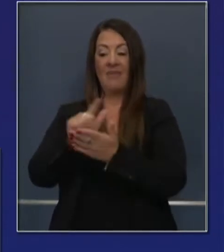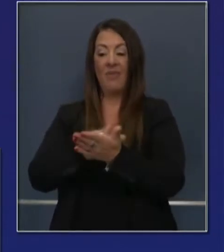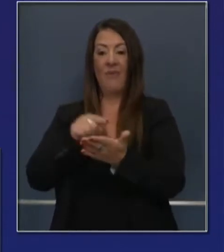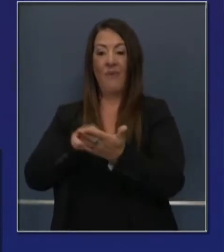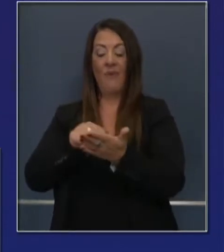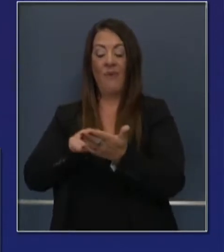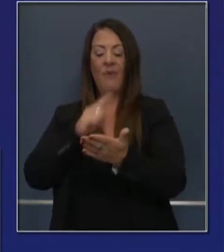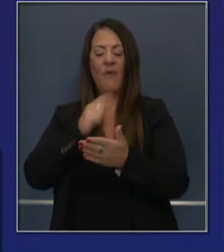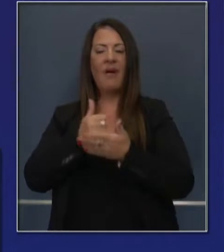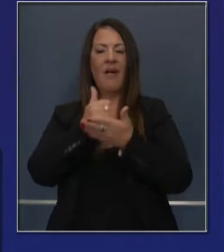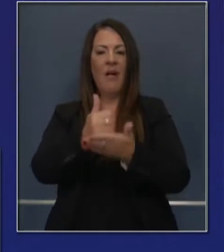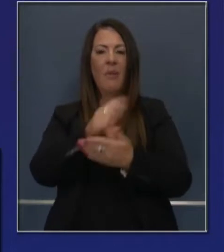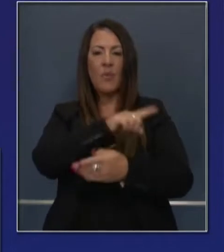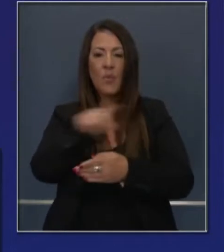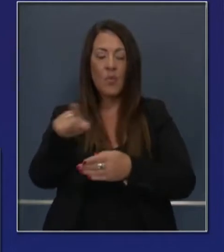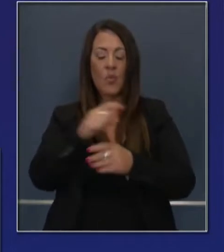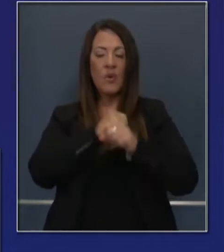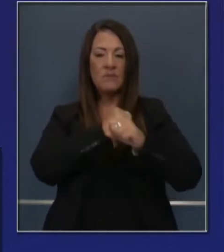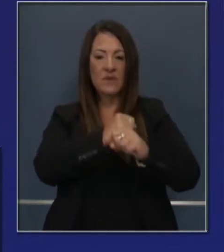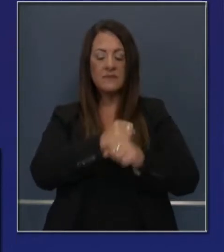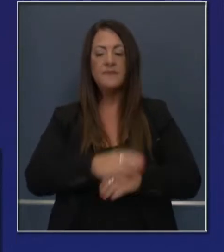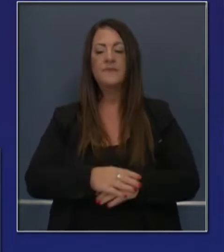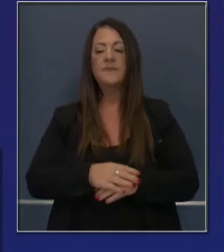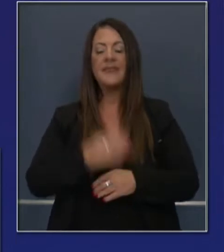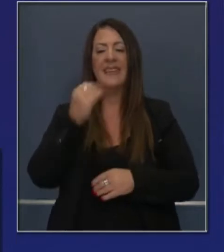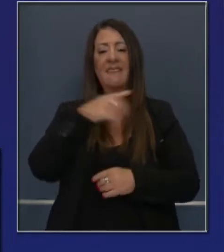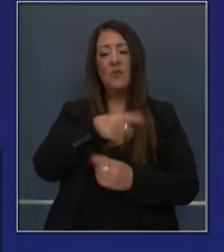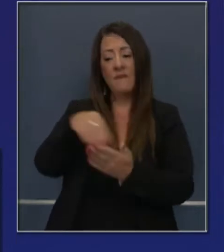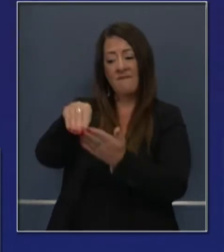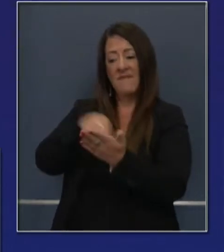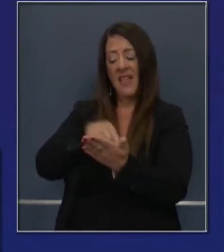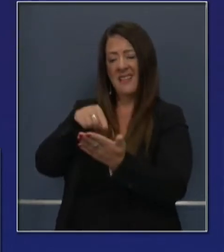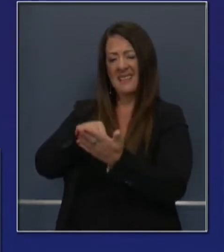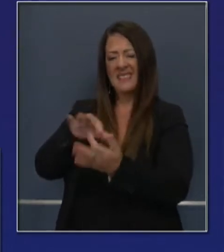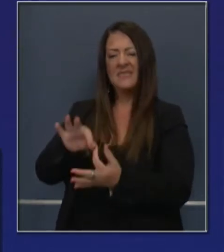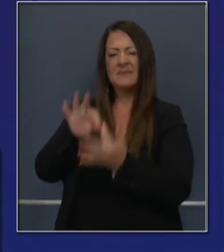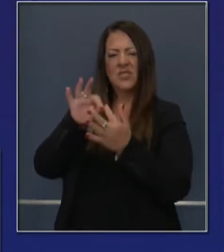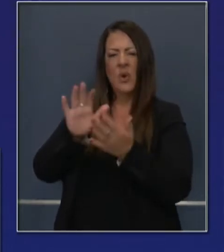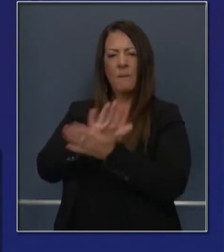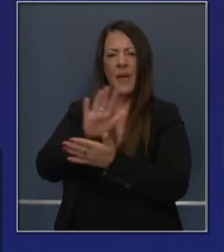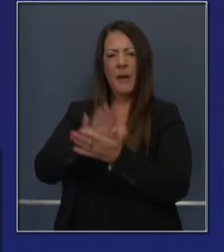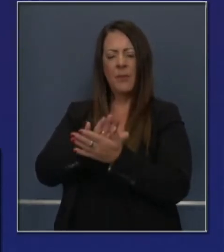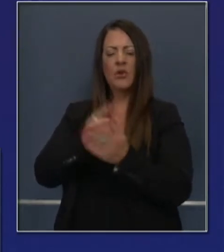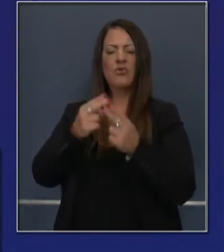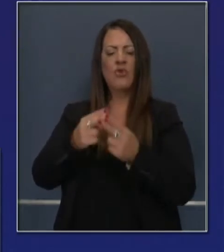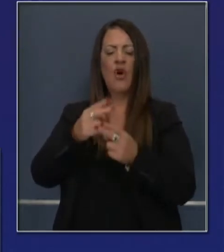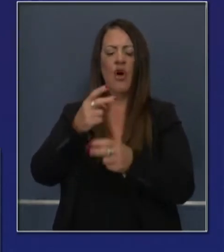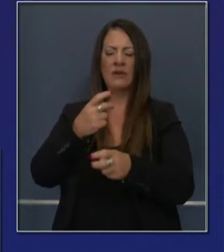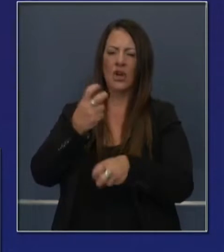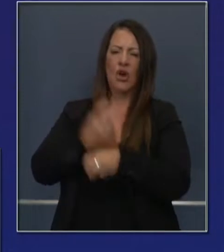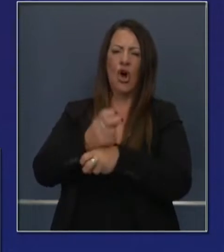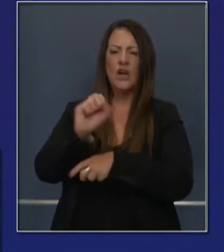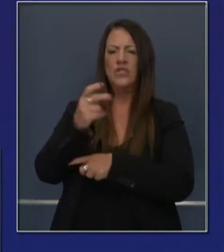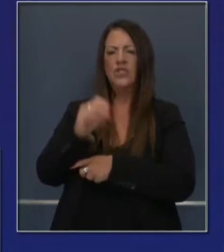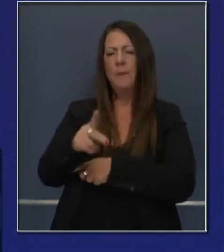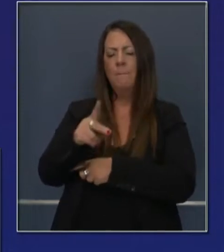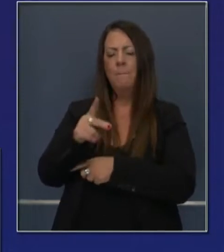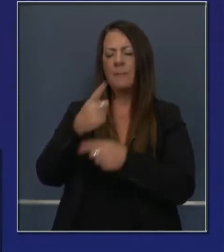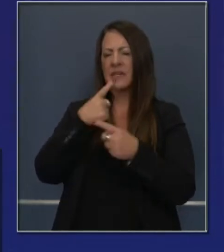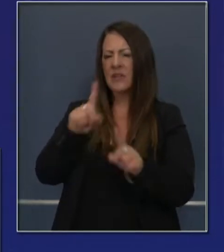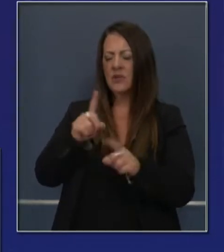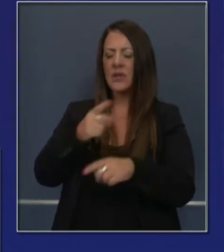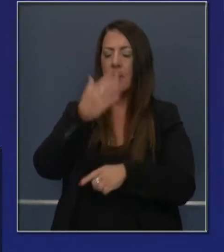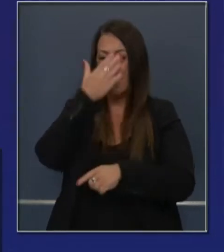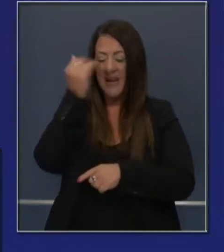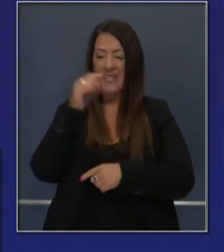where individual tenant fills out a declaration, a hardship declaration related to the impact of